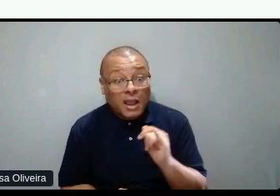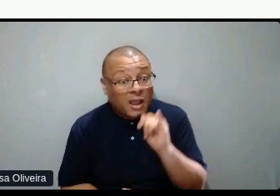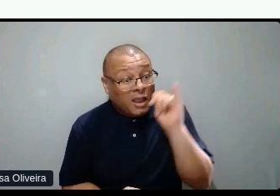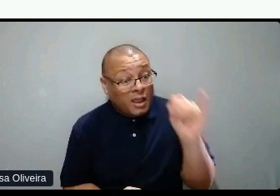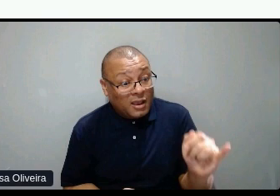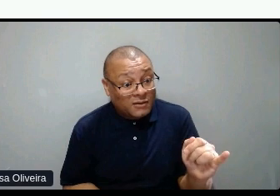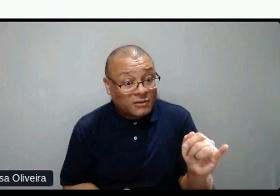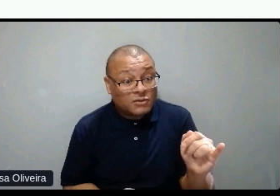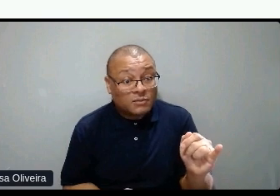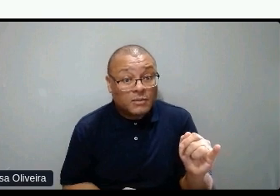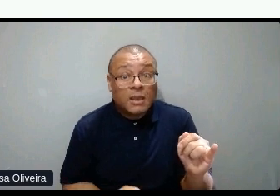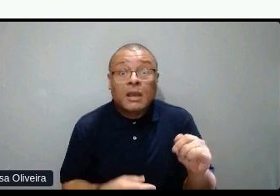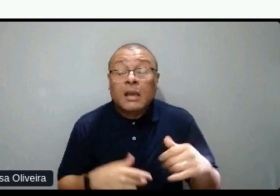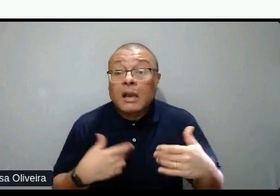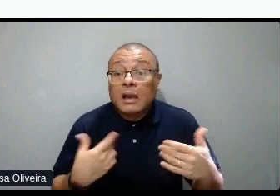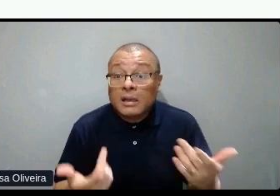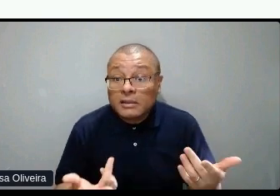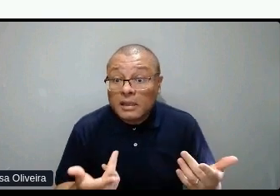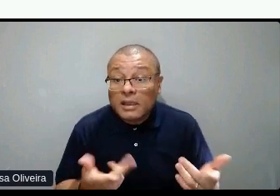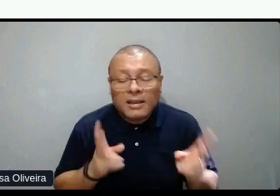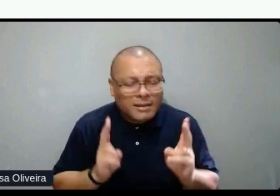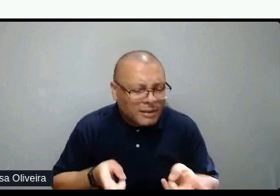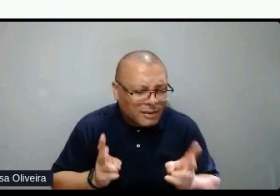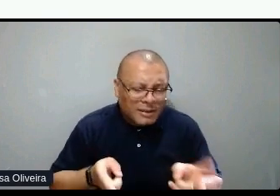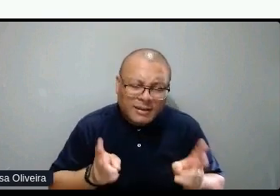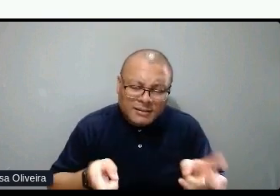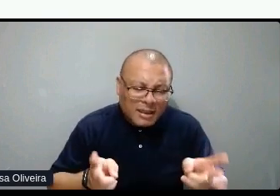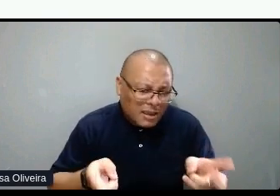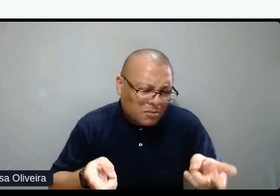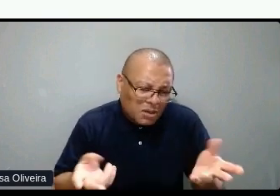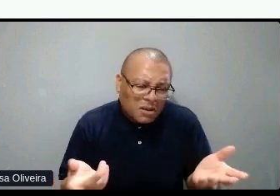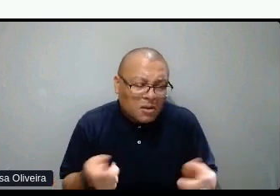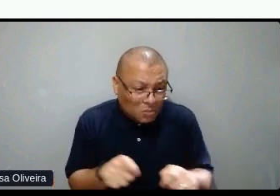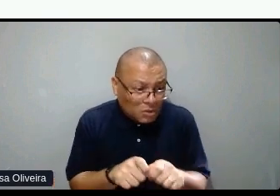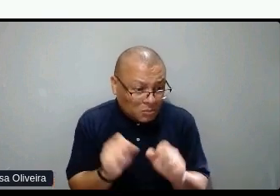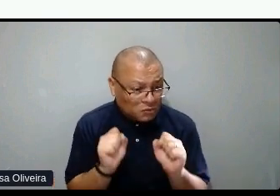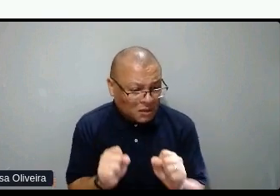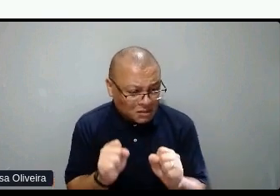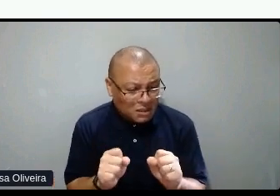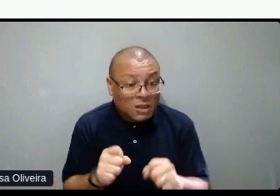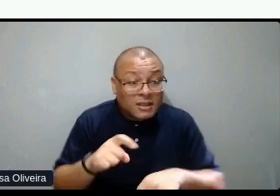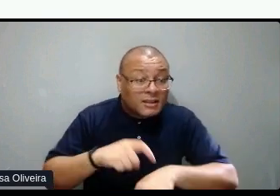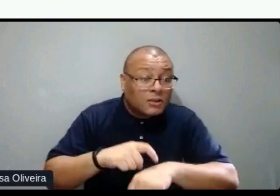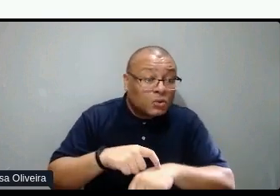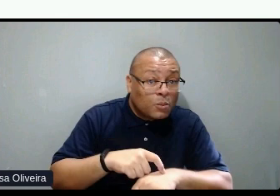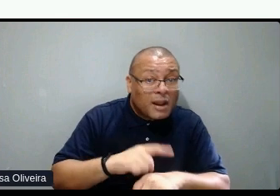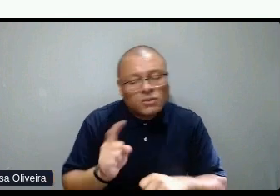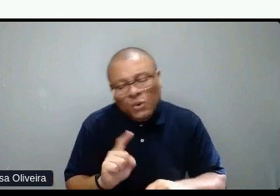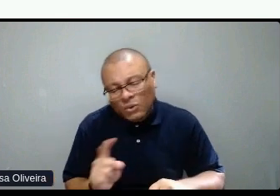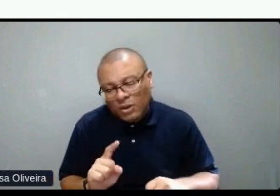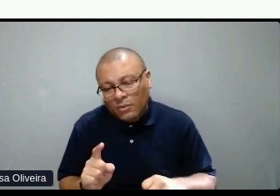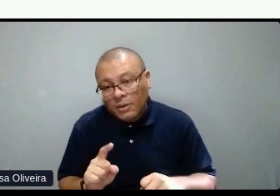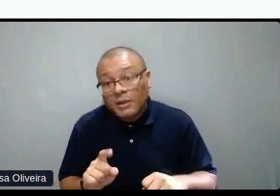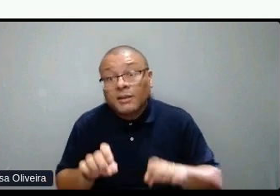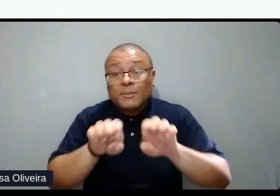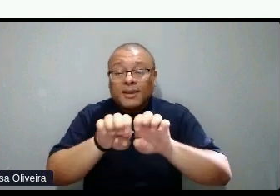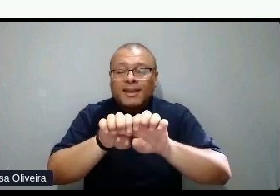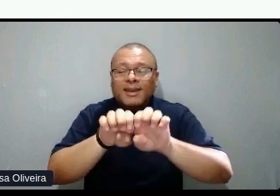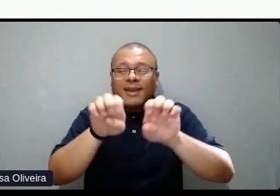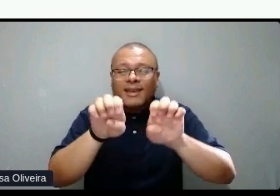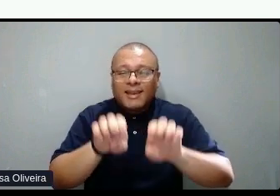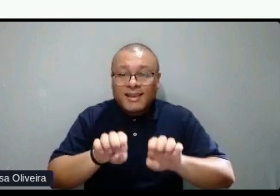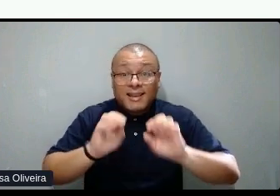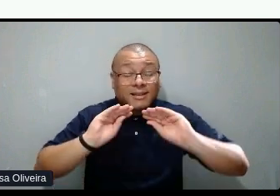wait until it's almost the deadline and say, oh, by the way, we can't do this. There's also structure and